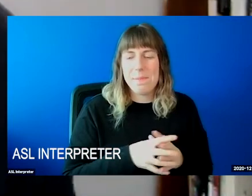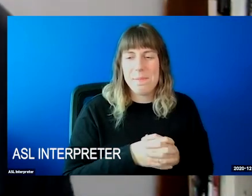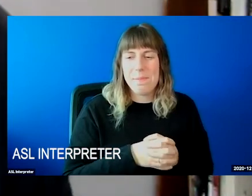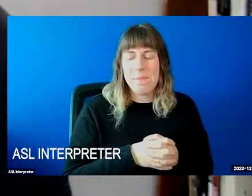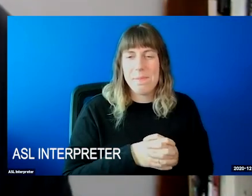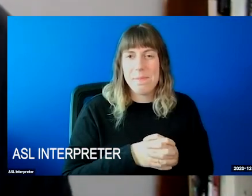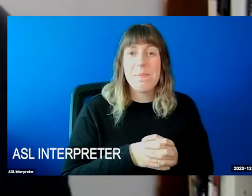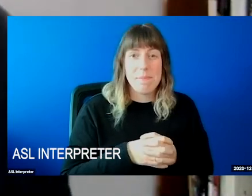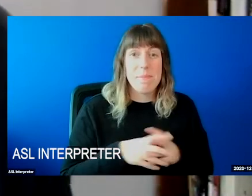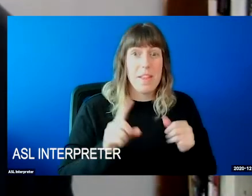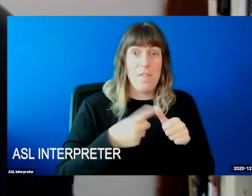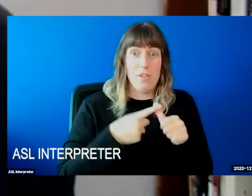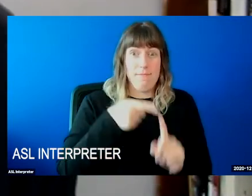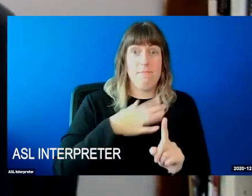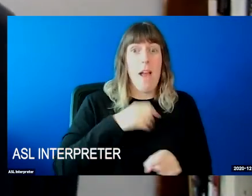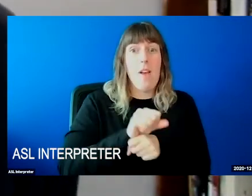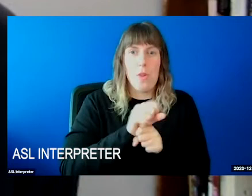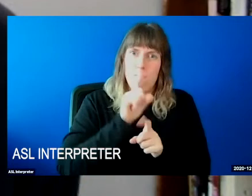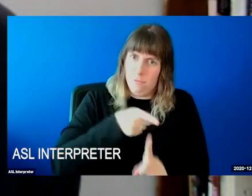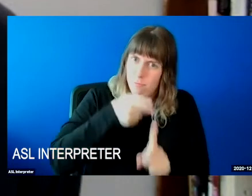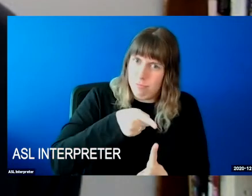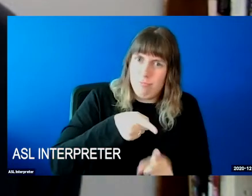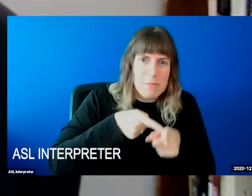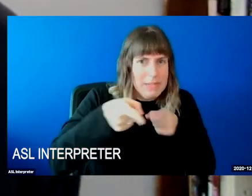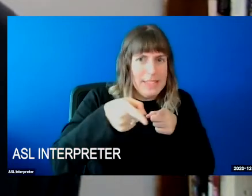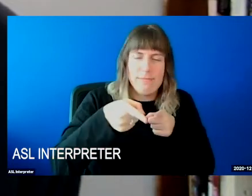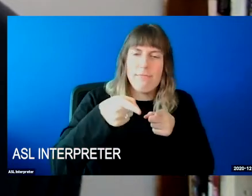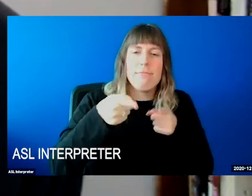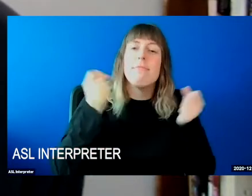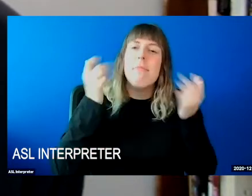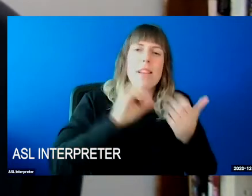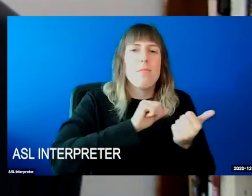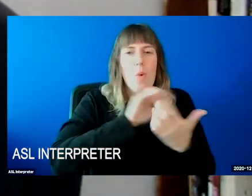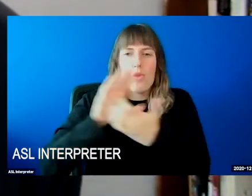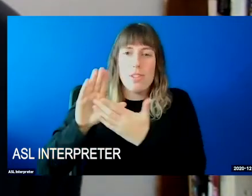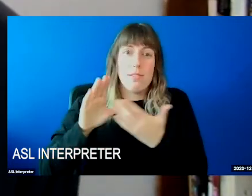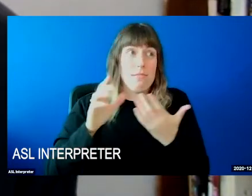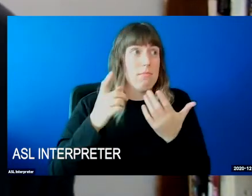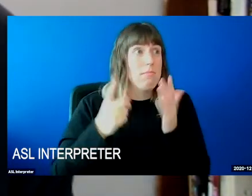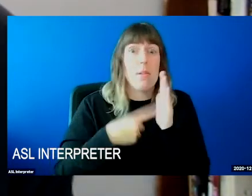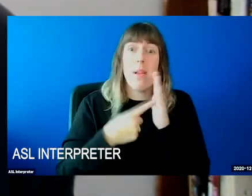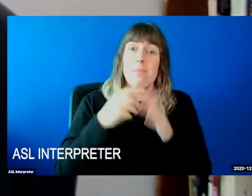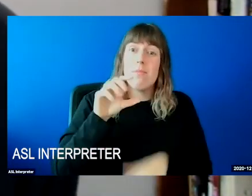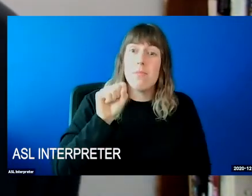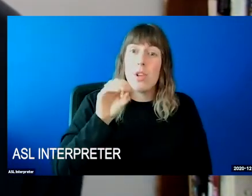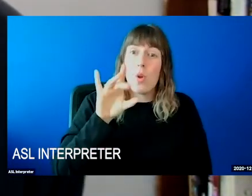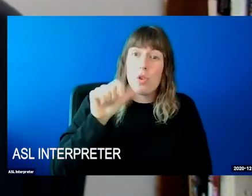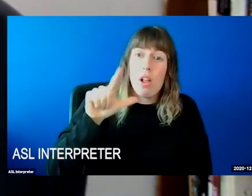So first of all, the kind of work I've been doing is a very particular kind of work. There's many ways of doing this: mass things, social media